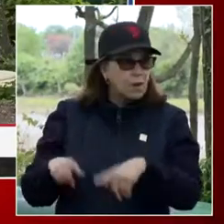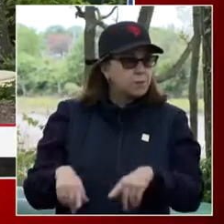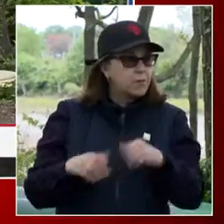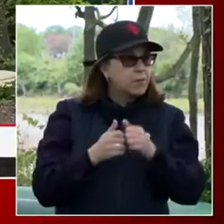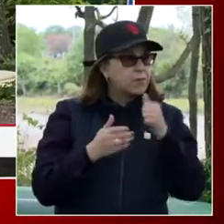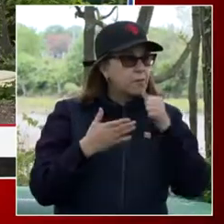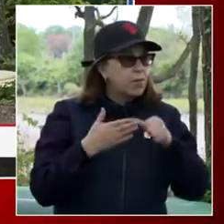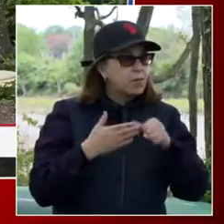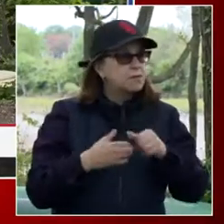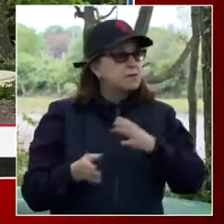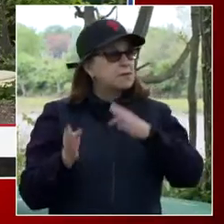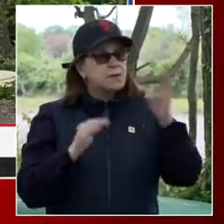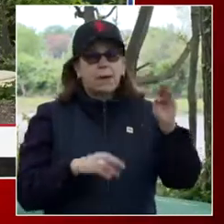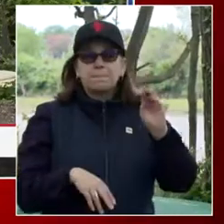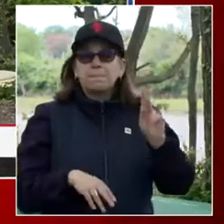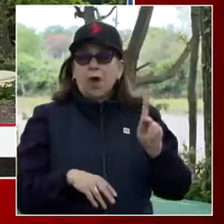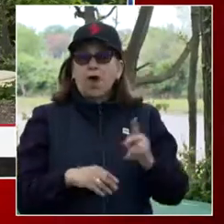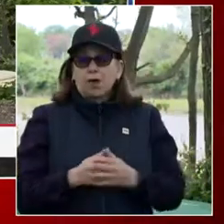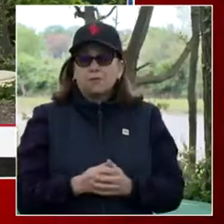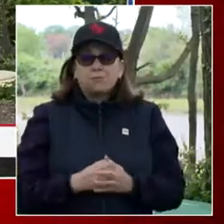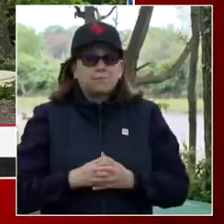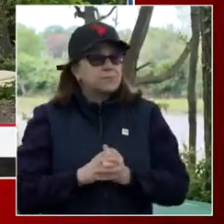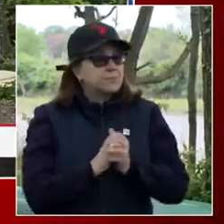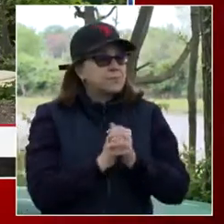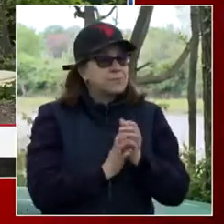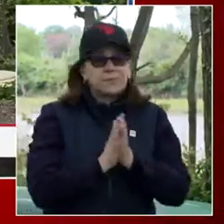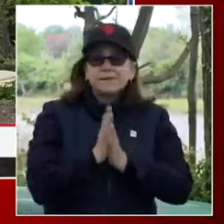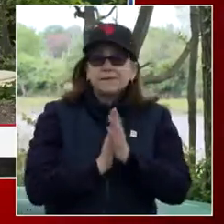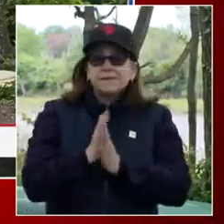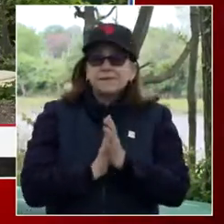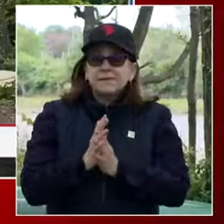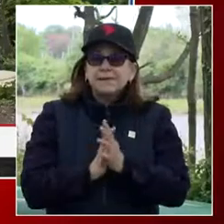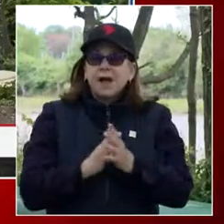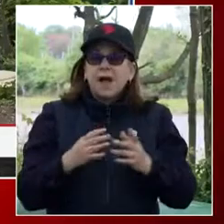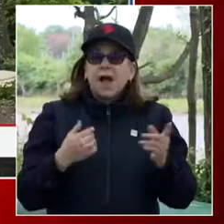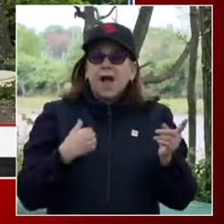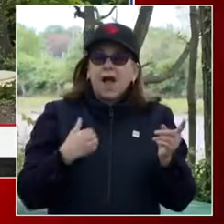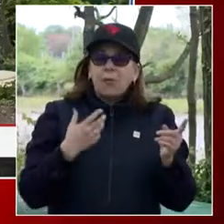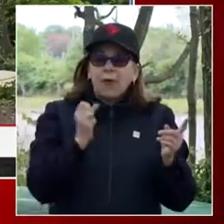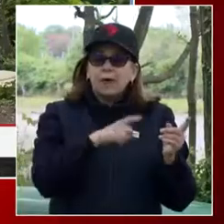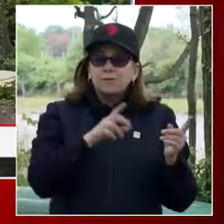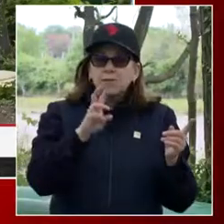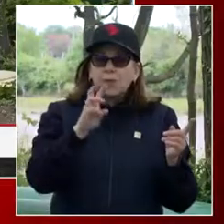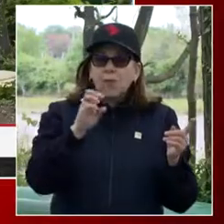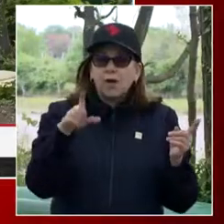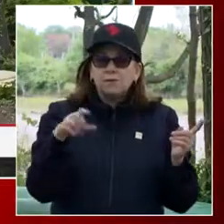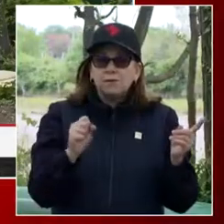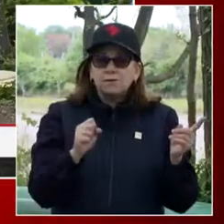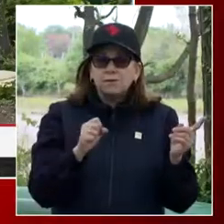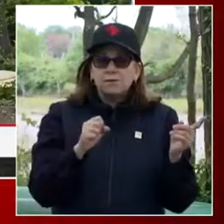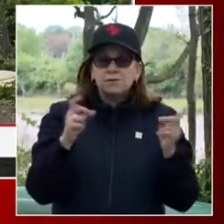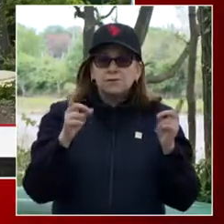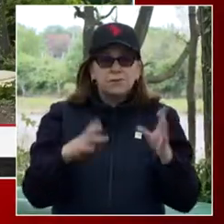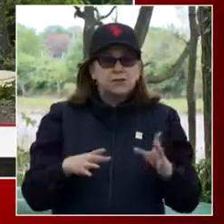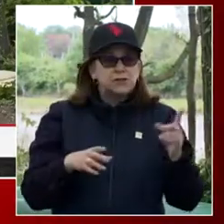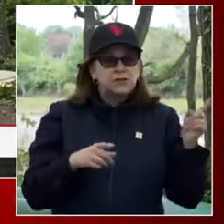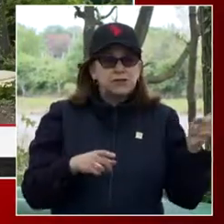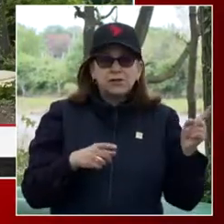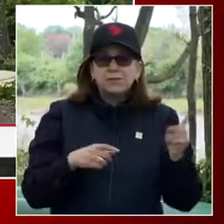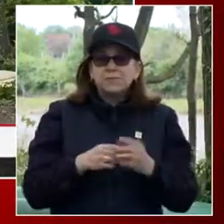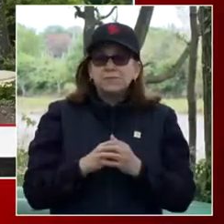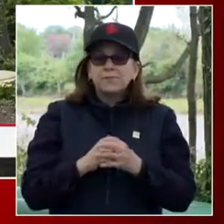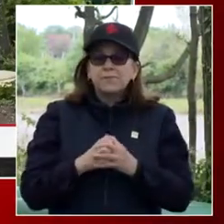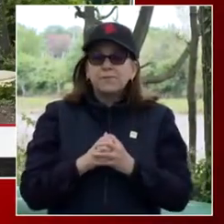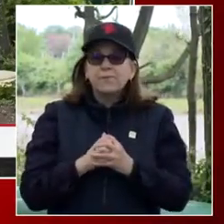Yes, sir. Director Wells, could you talk a little bit more specifically about the bag